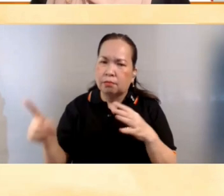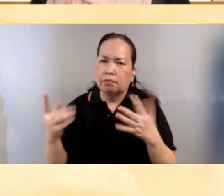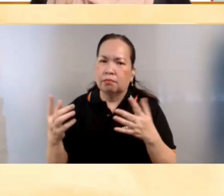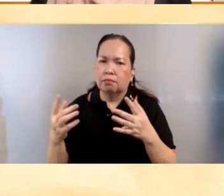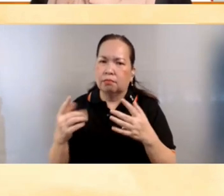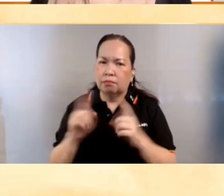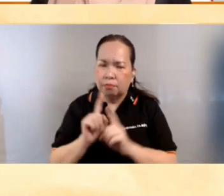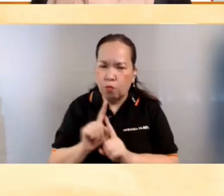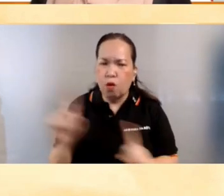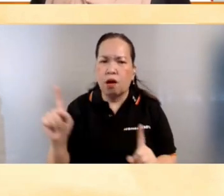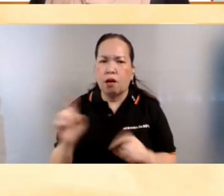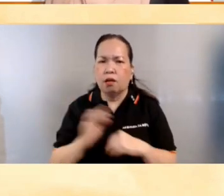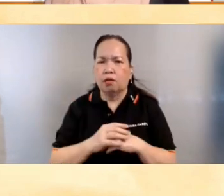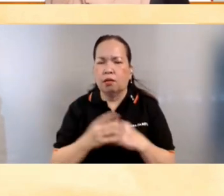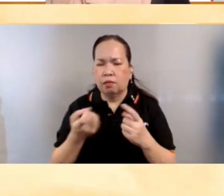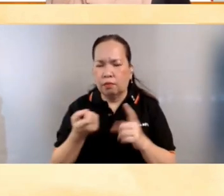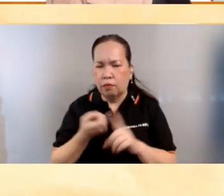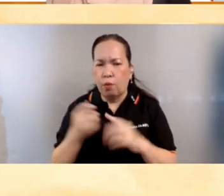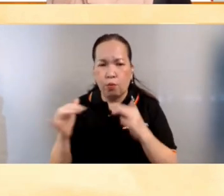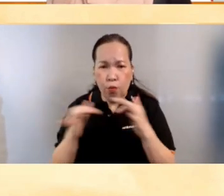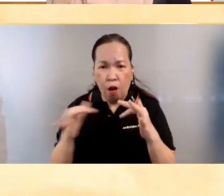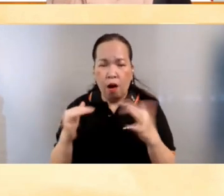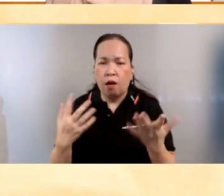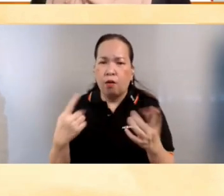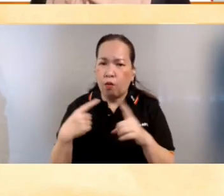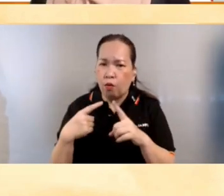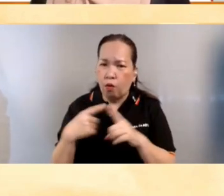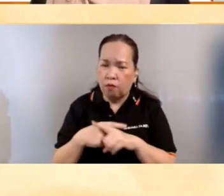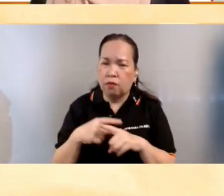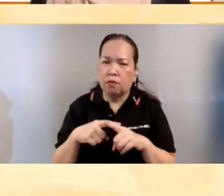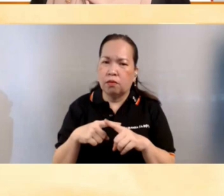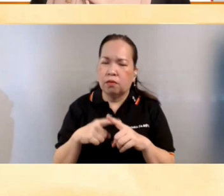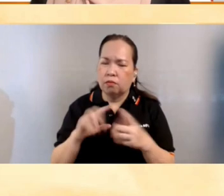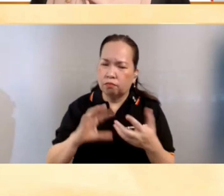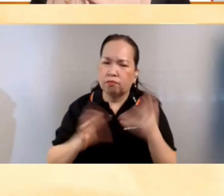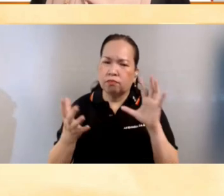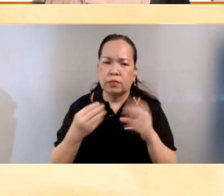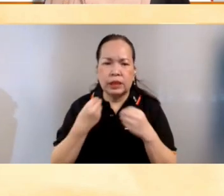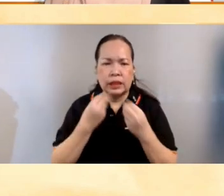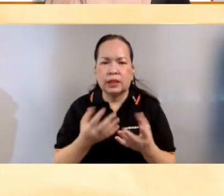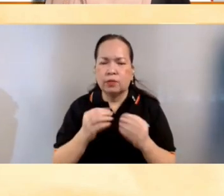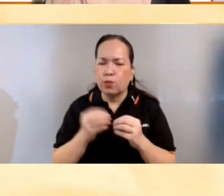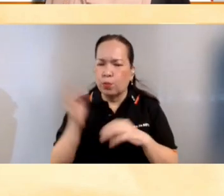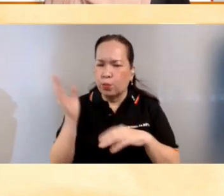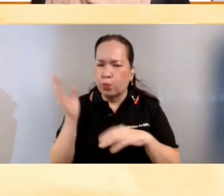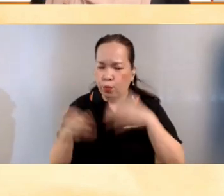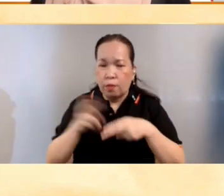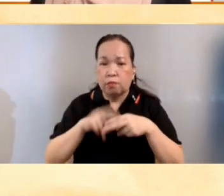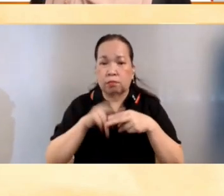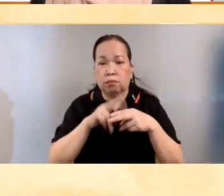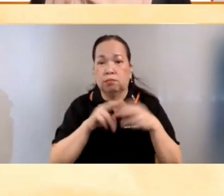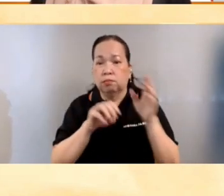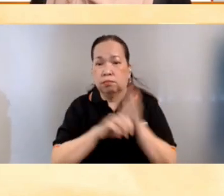disasters, or even both, put children in very unstable situations. For example, some specific